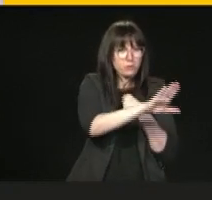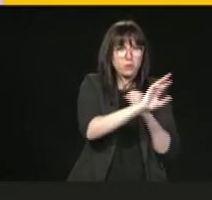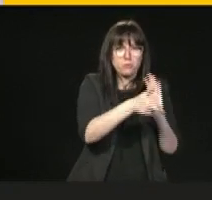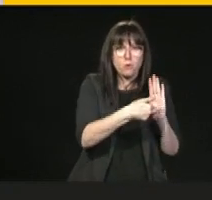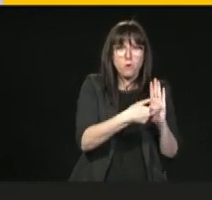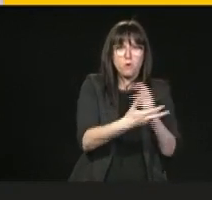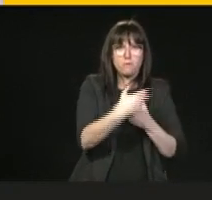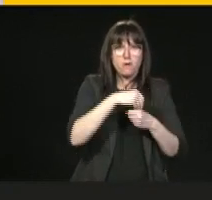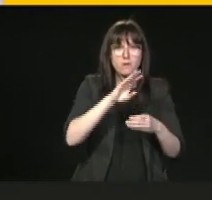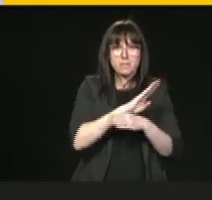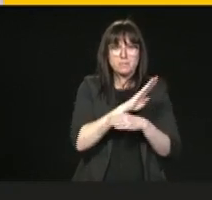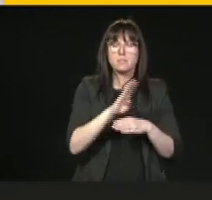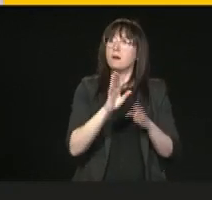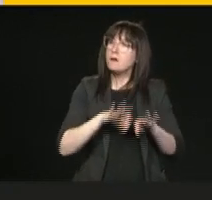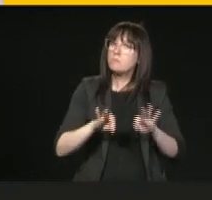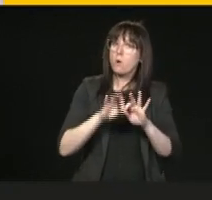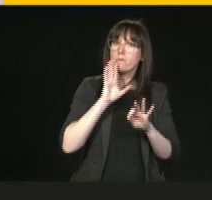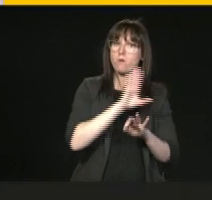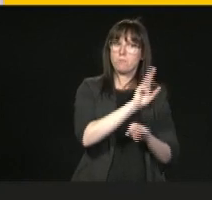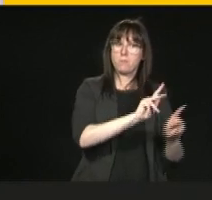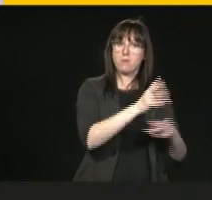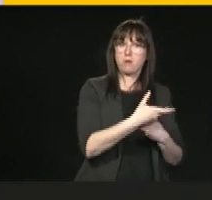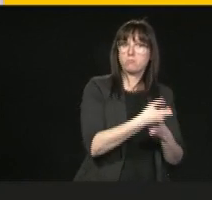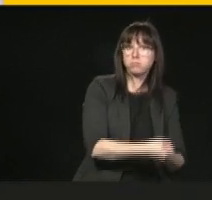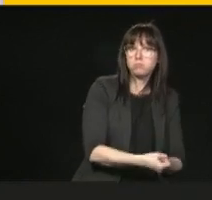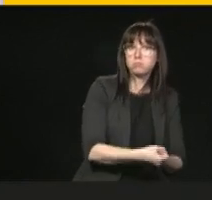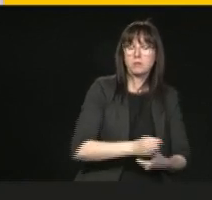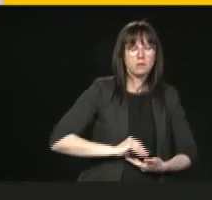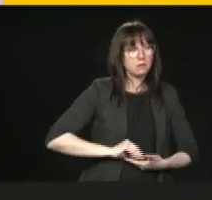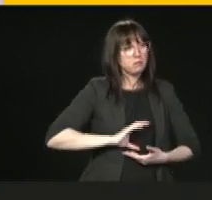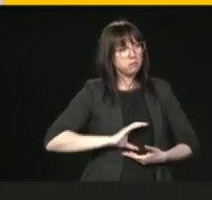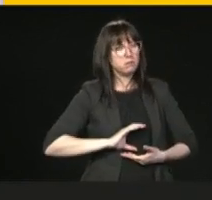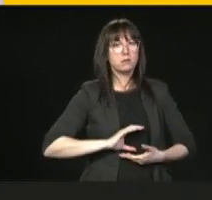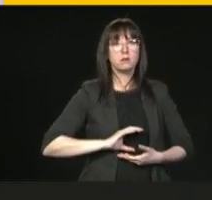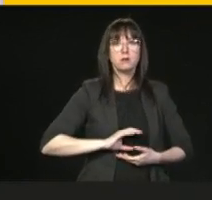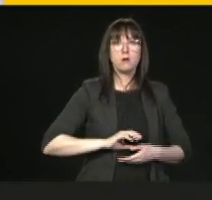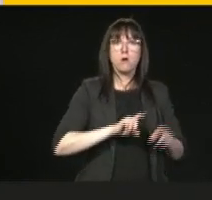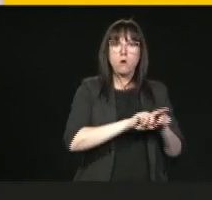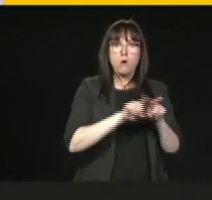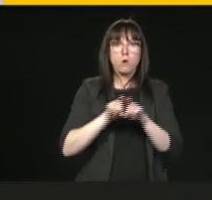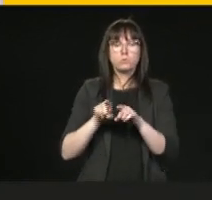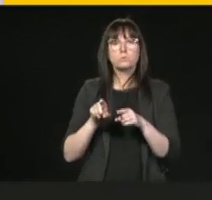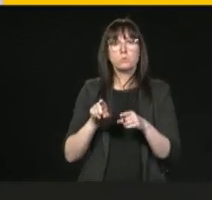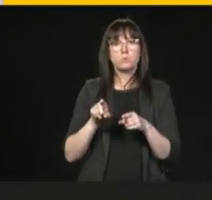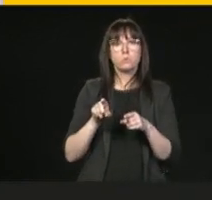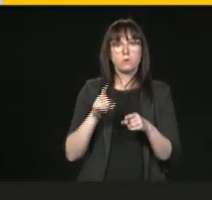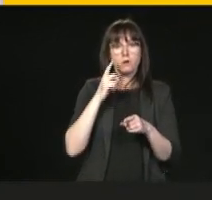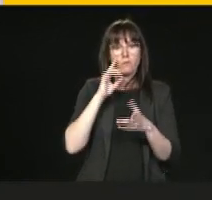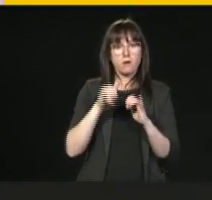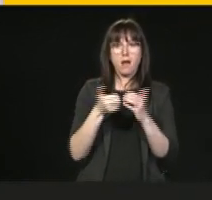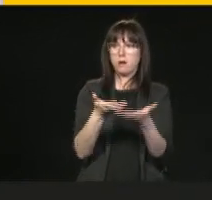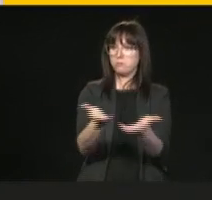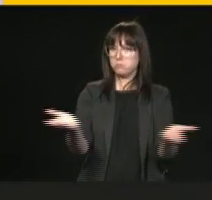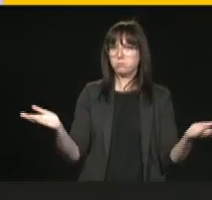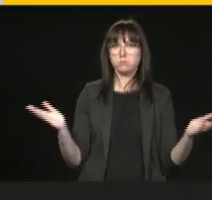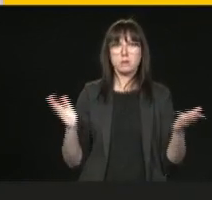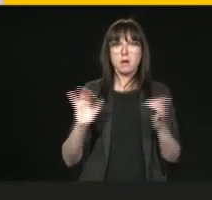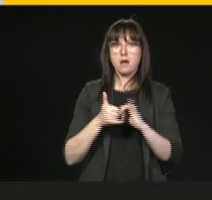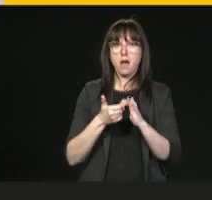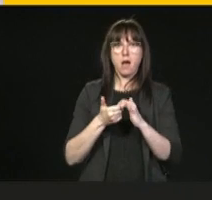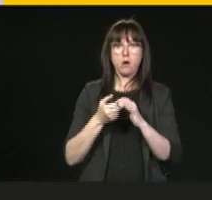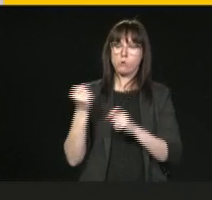really important thing, not just for people's confidence, but for the ability of all of us to bounce